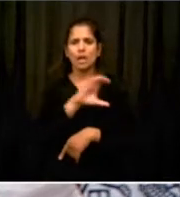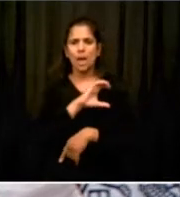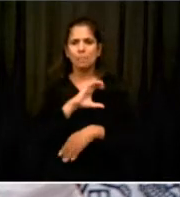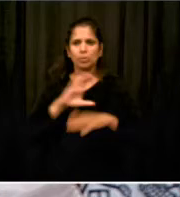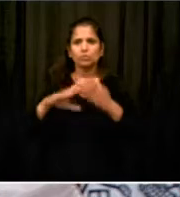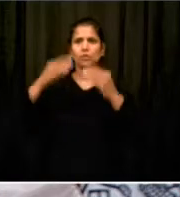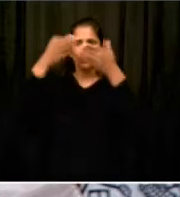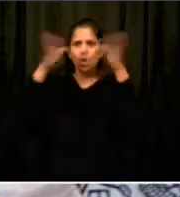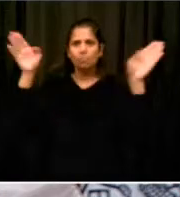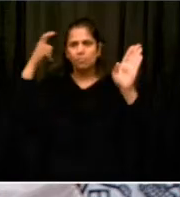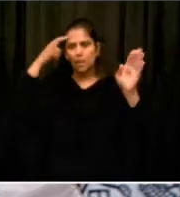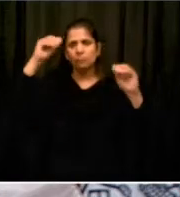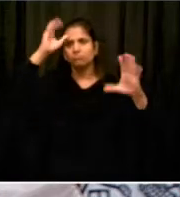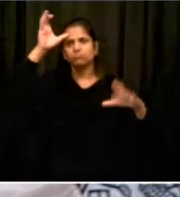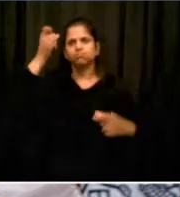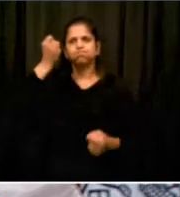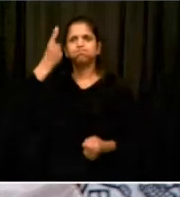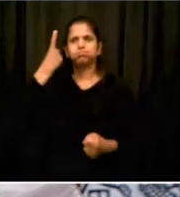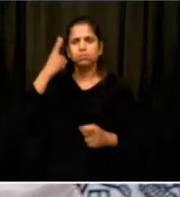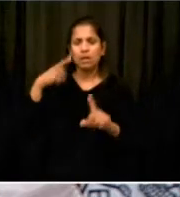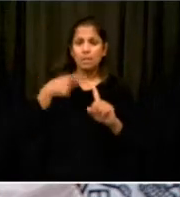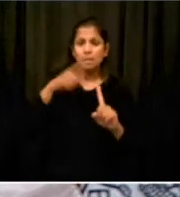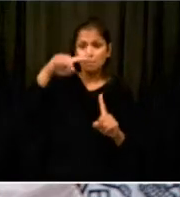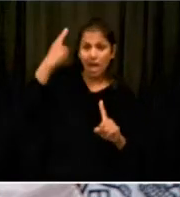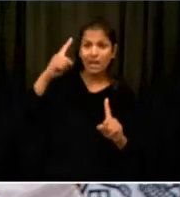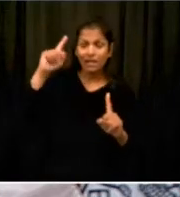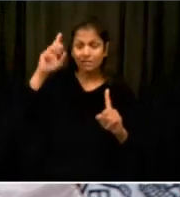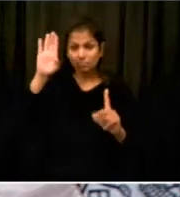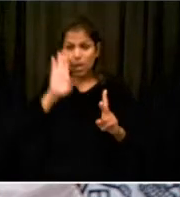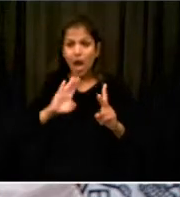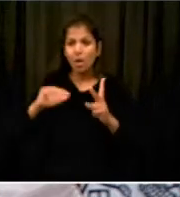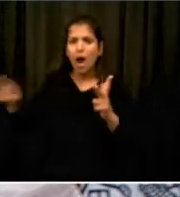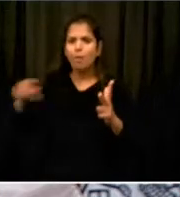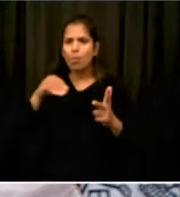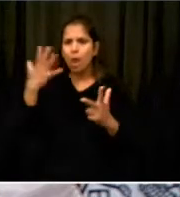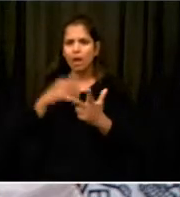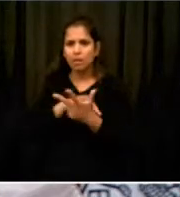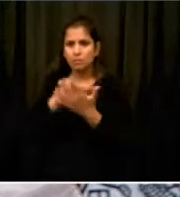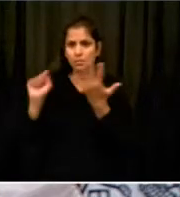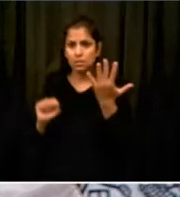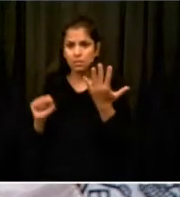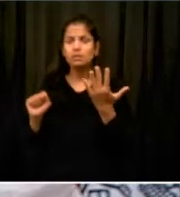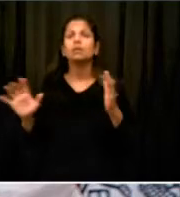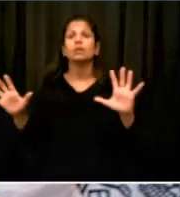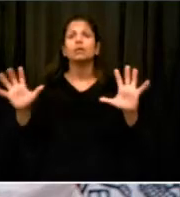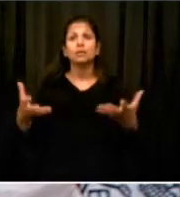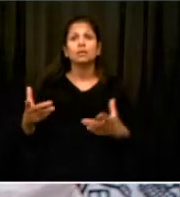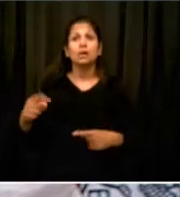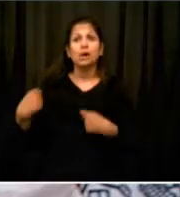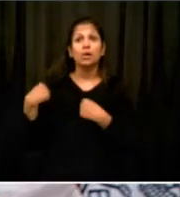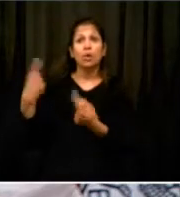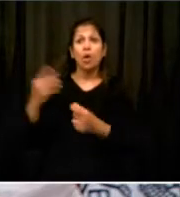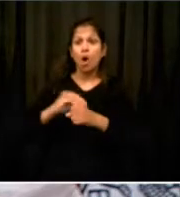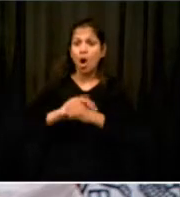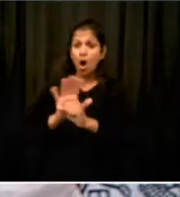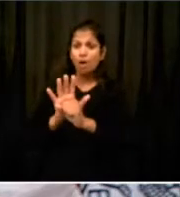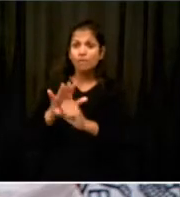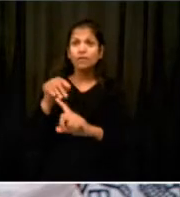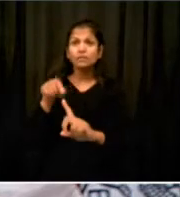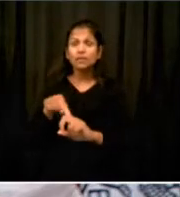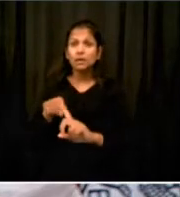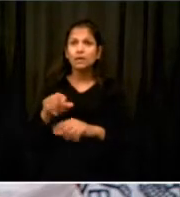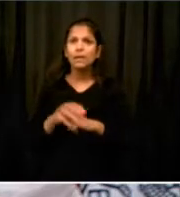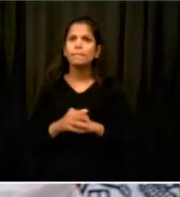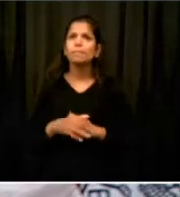be when there's a vaccine. And when there's a vaccine, I think we're going to see a lot of life start to get back to a much more normal